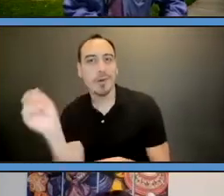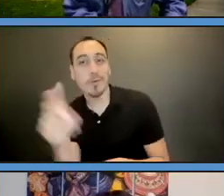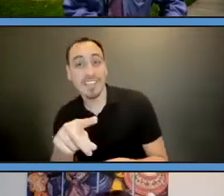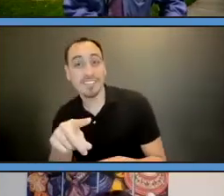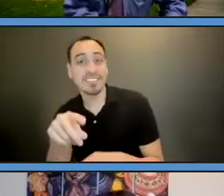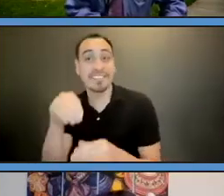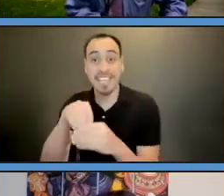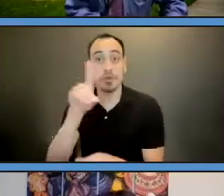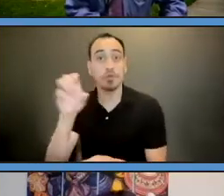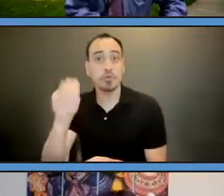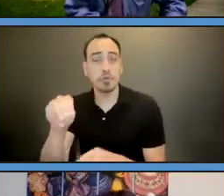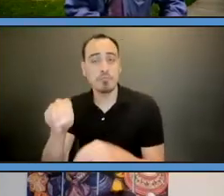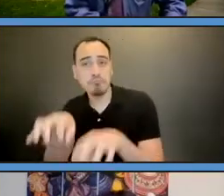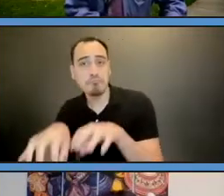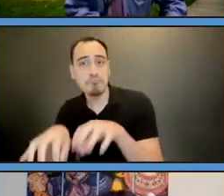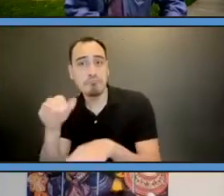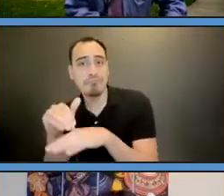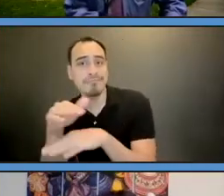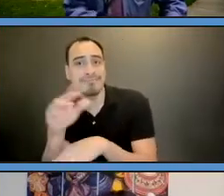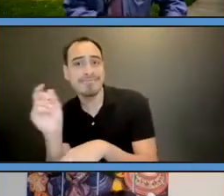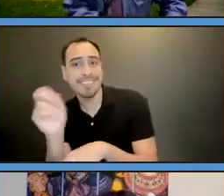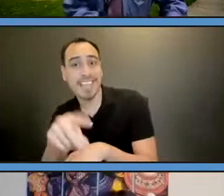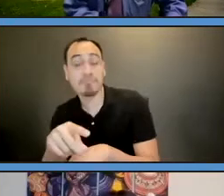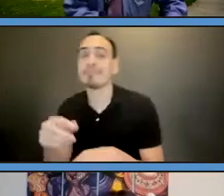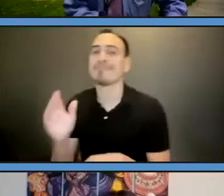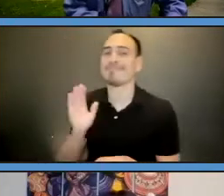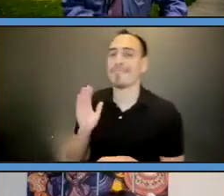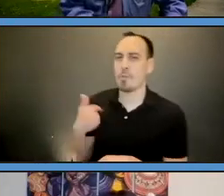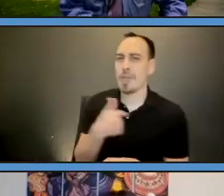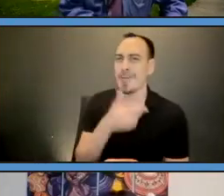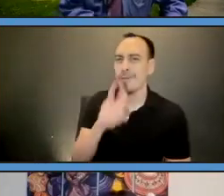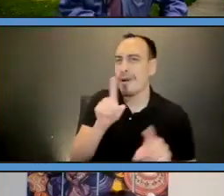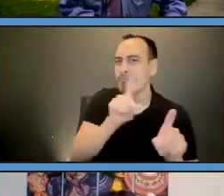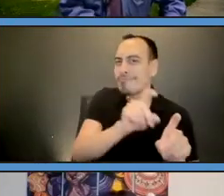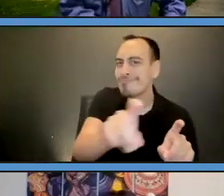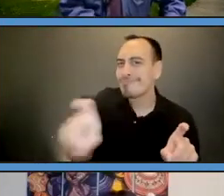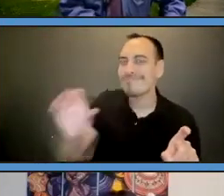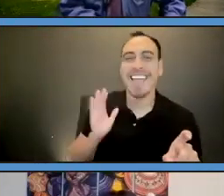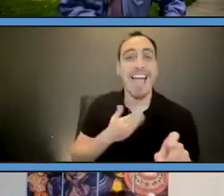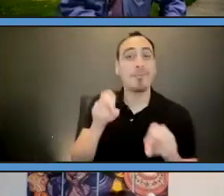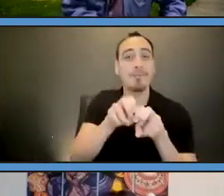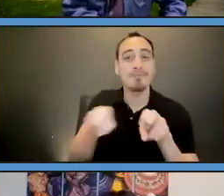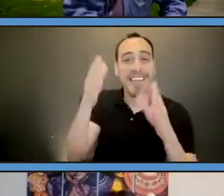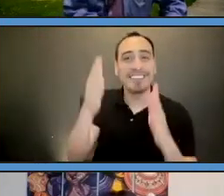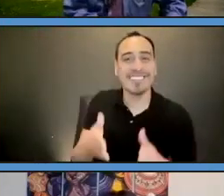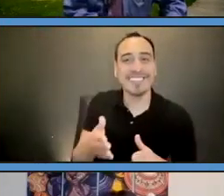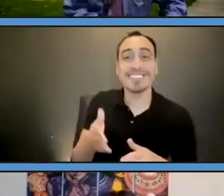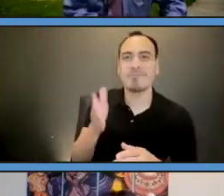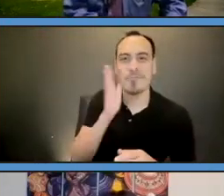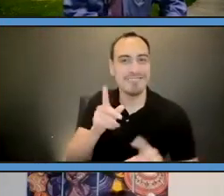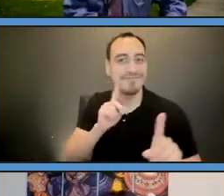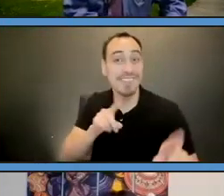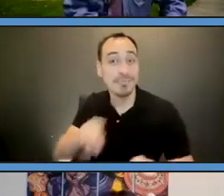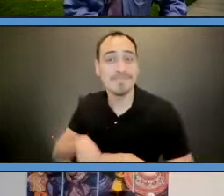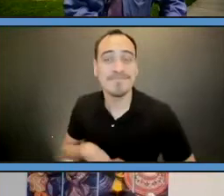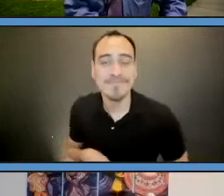go through and ask questions of our panelists, and they'll all have an opportunity to answer those questions. I do want to point out